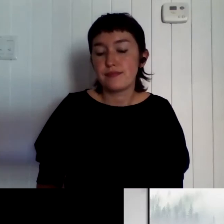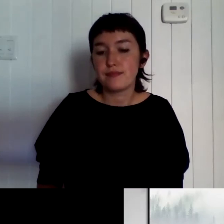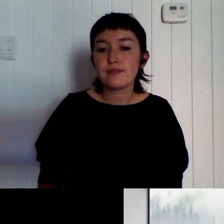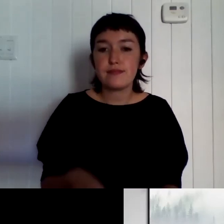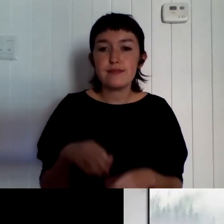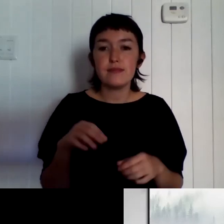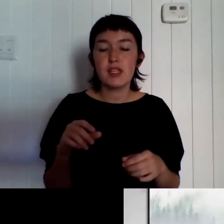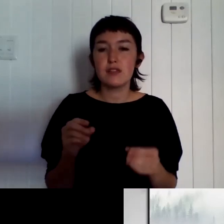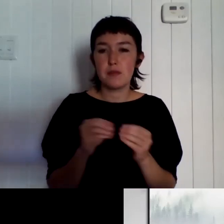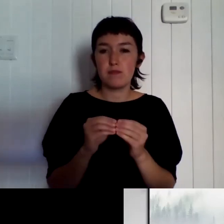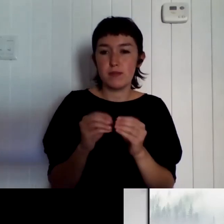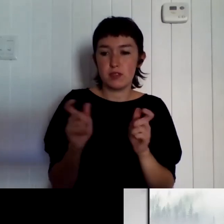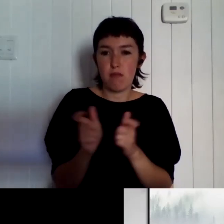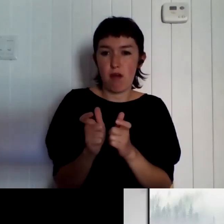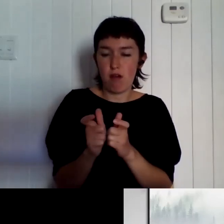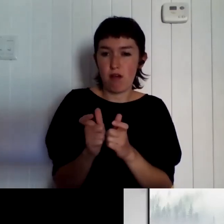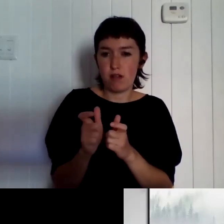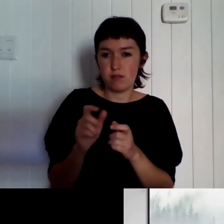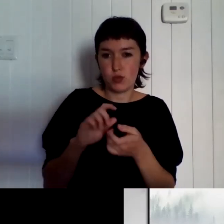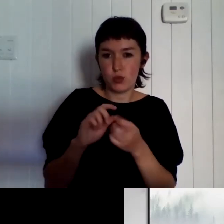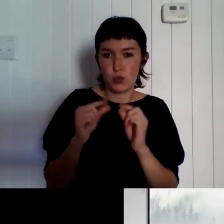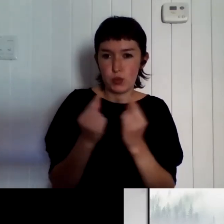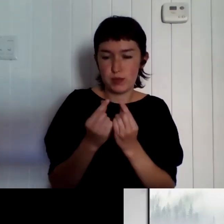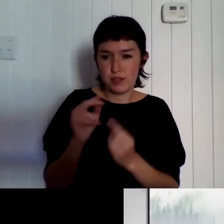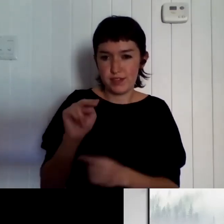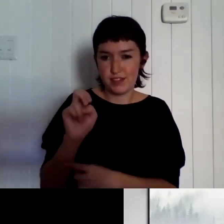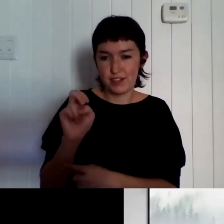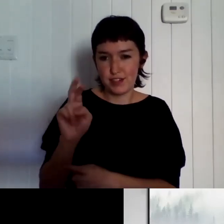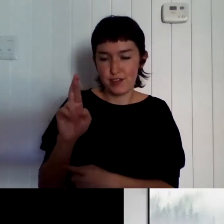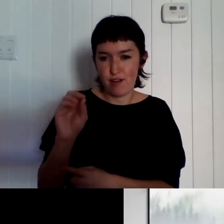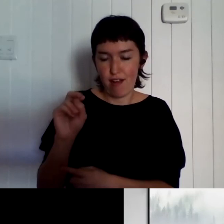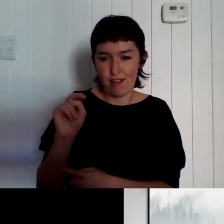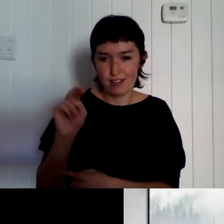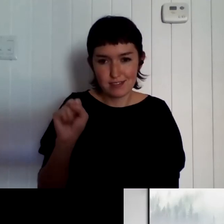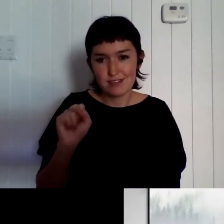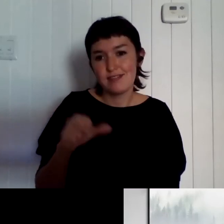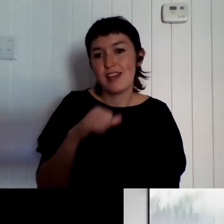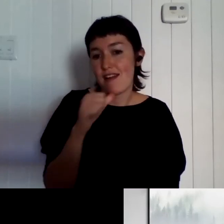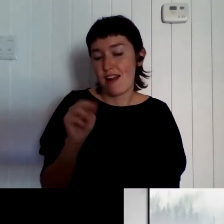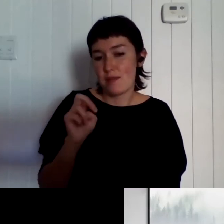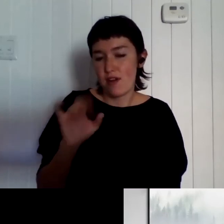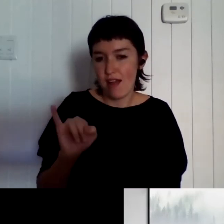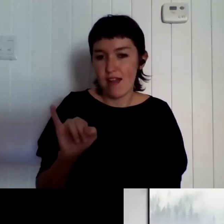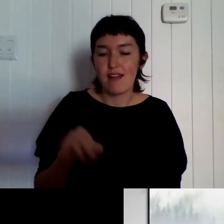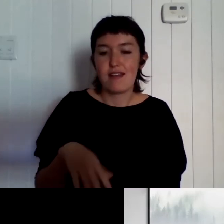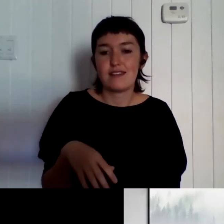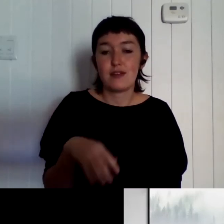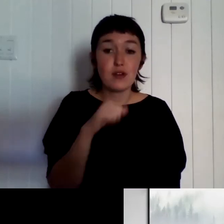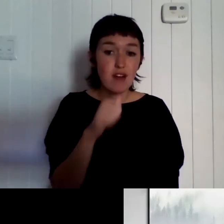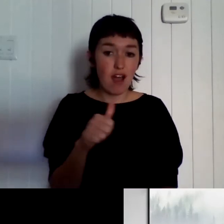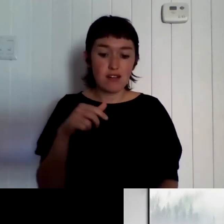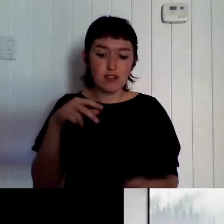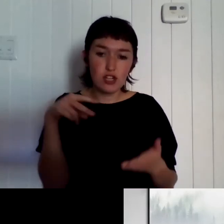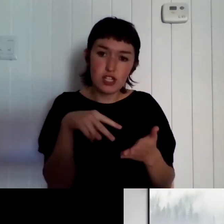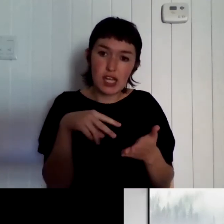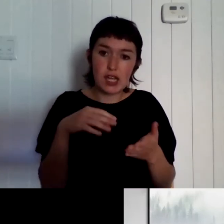smaller groups of neurons. That's not a type of MRI, but you can get to that resolution, but you're not going to be looking at the whole brain anymore. You're going to be looking at a